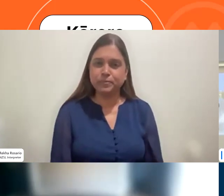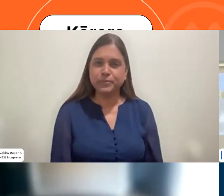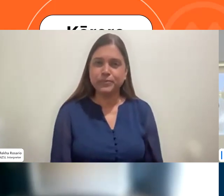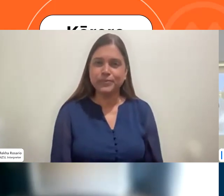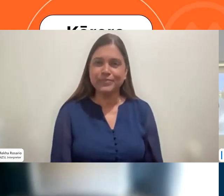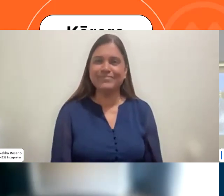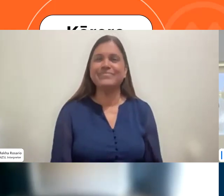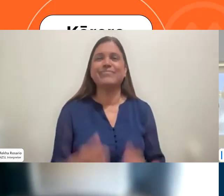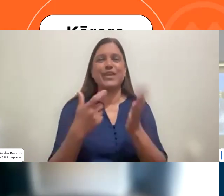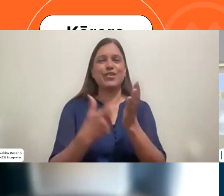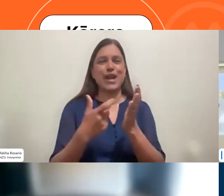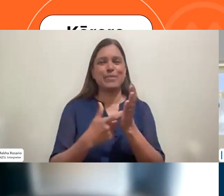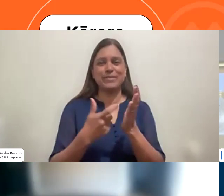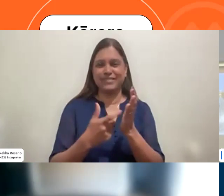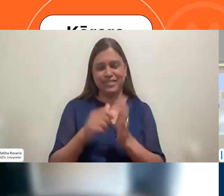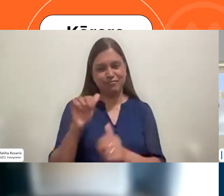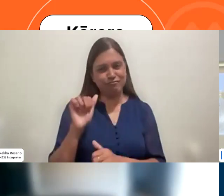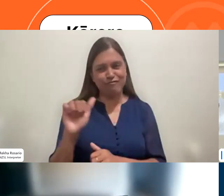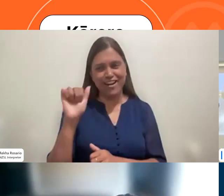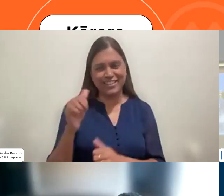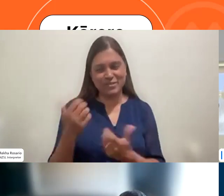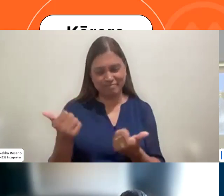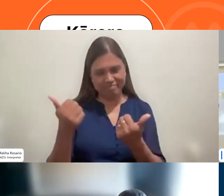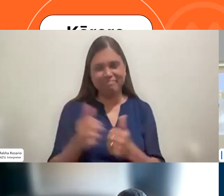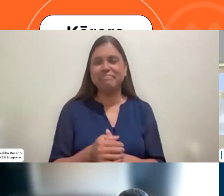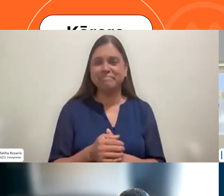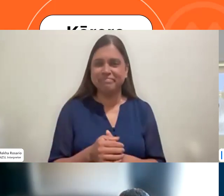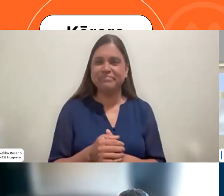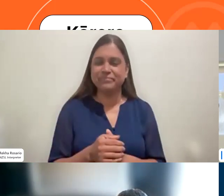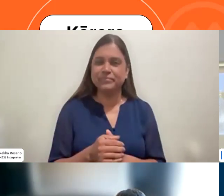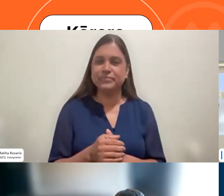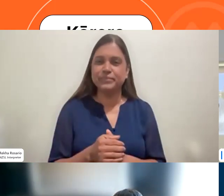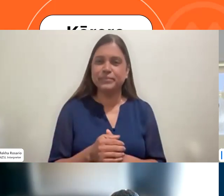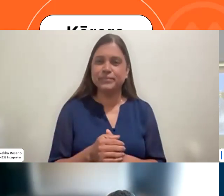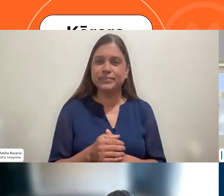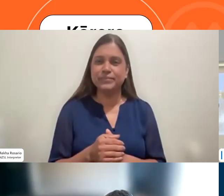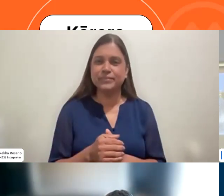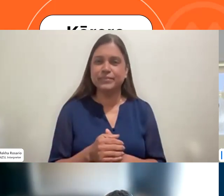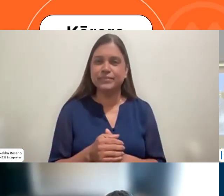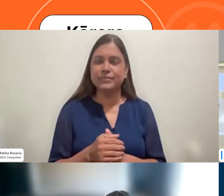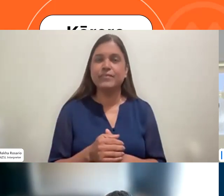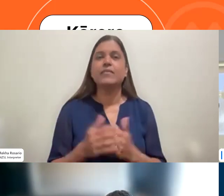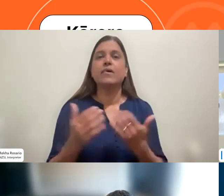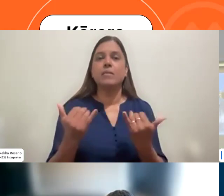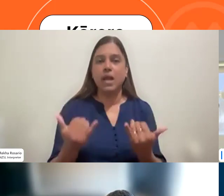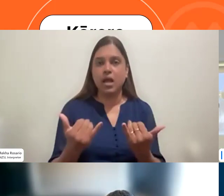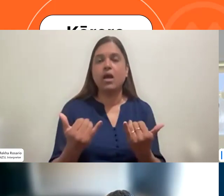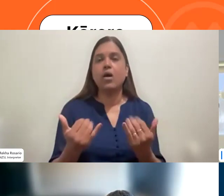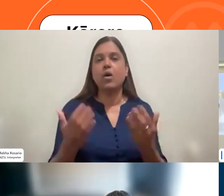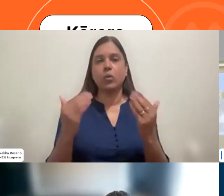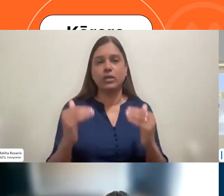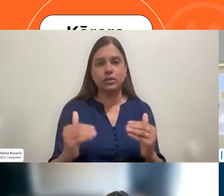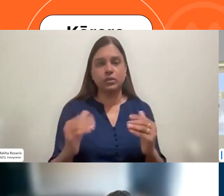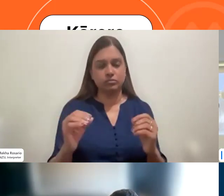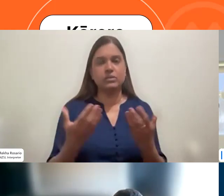Right, yeah, very good. Okay, so now we sort of go into any general